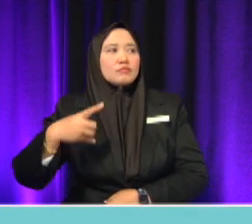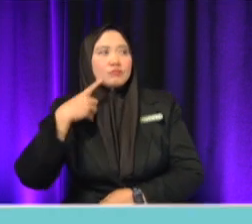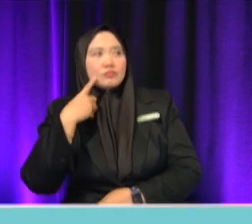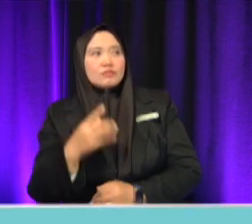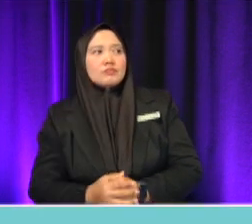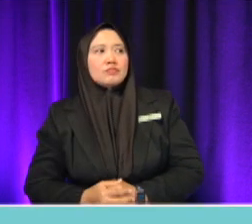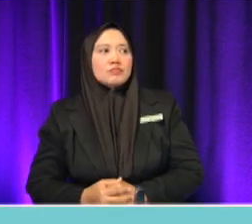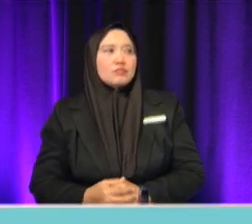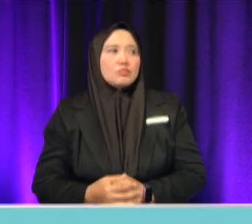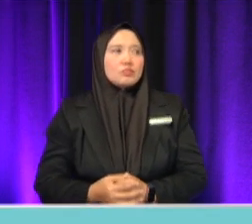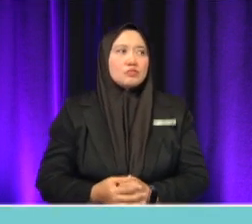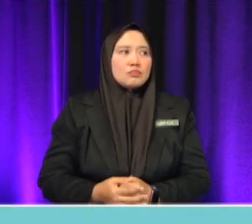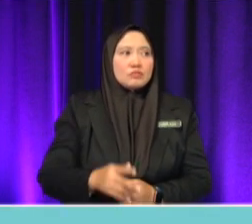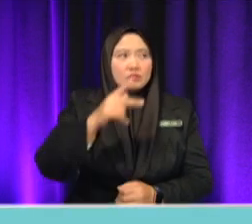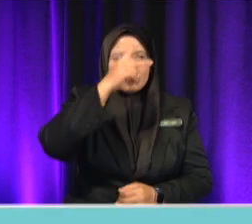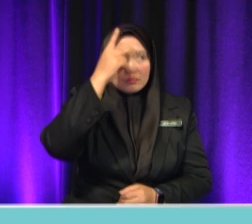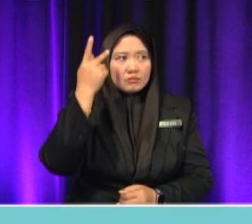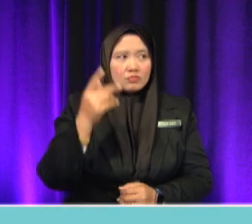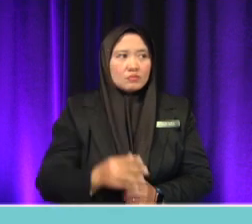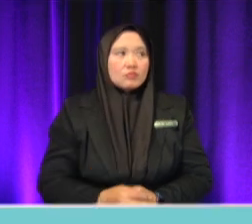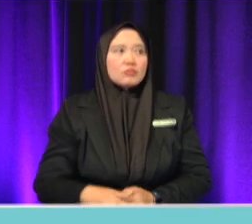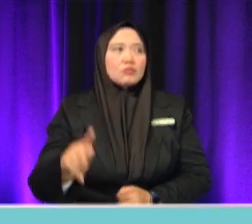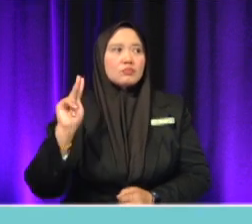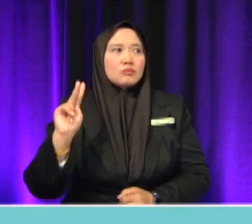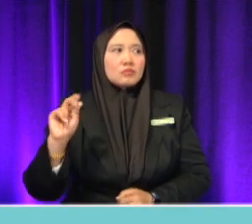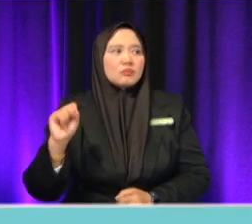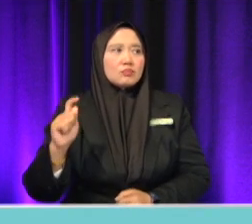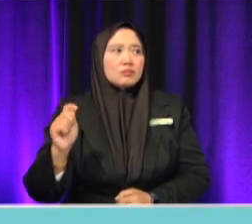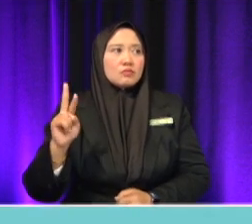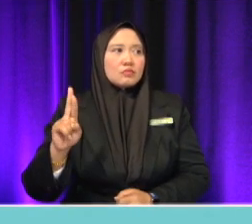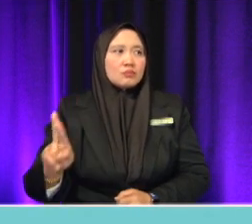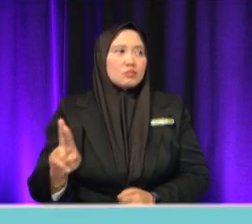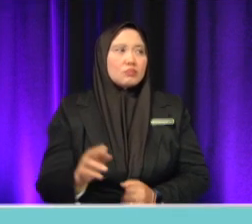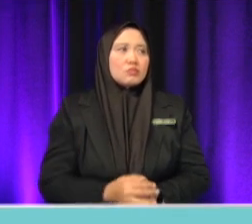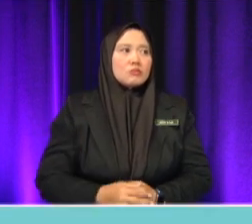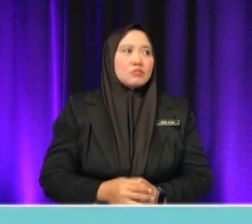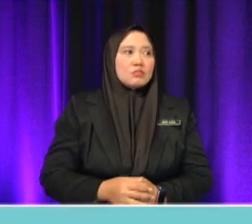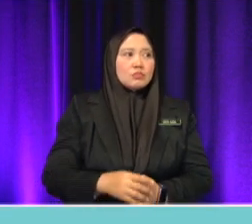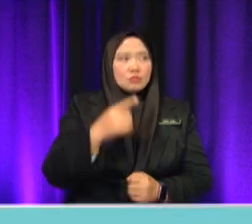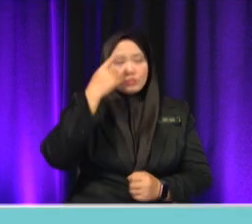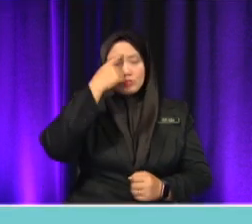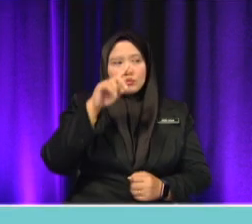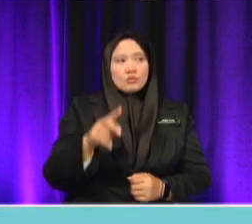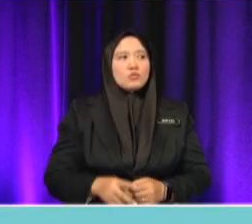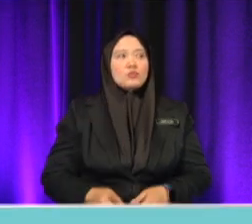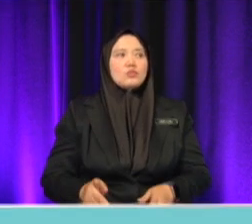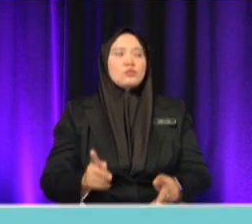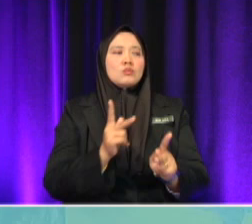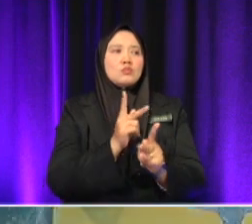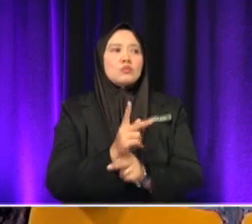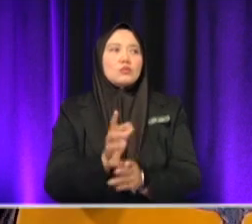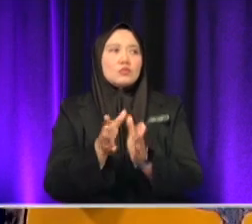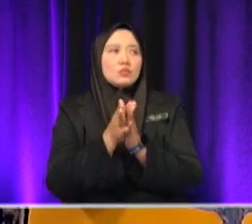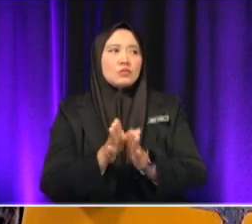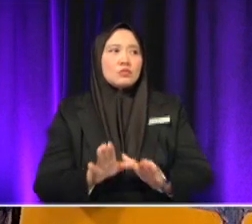the Rainforest, hence saving the local rainforest and endangered wildlife. Okay, so good